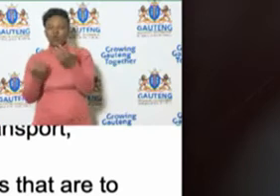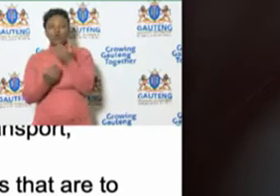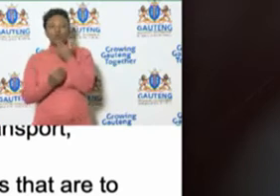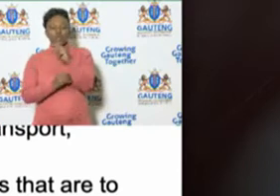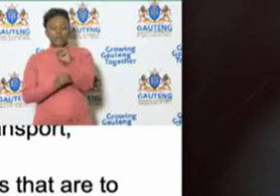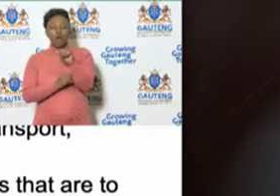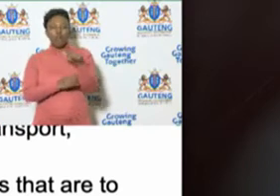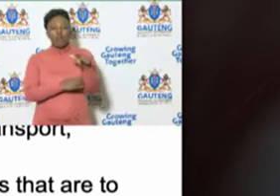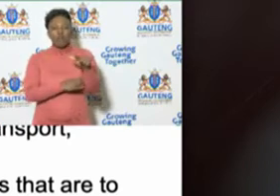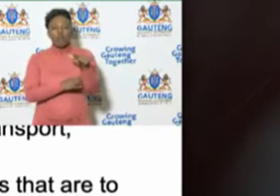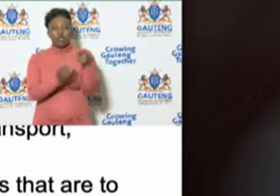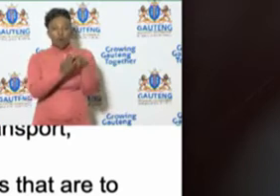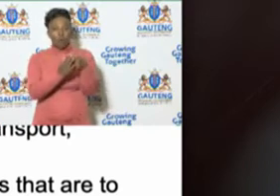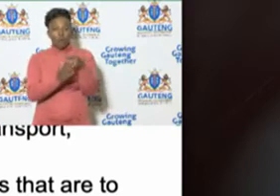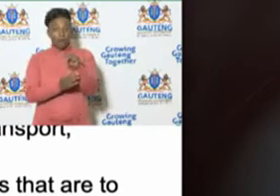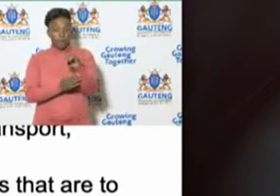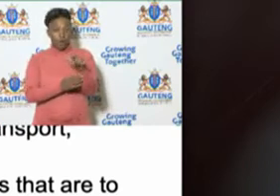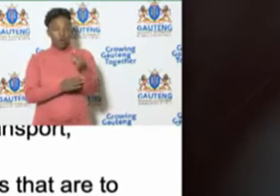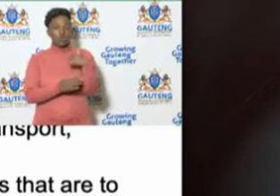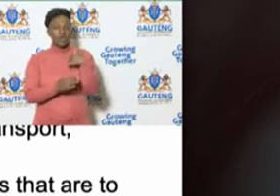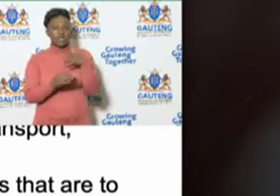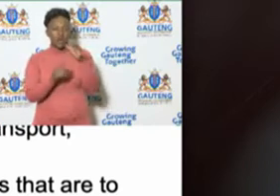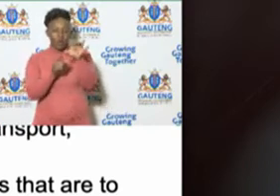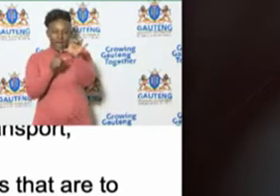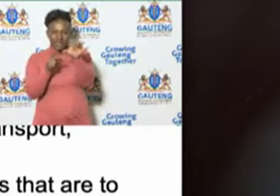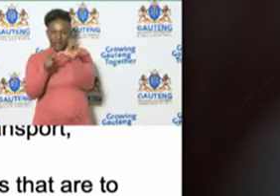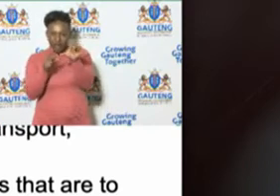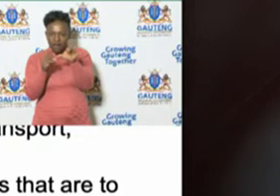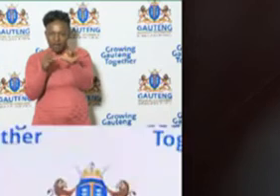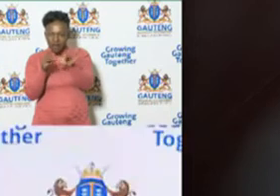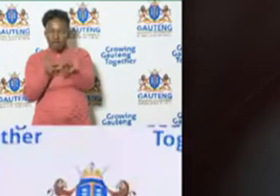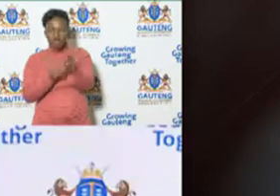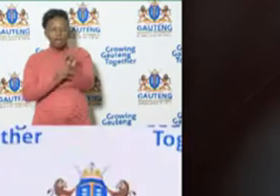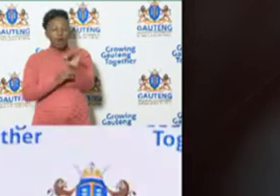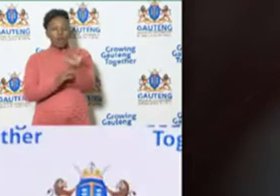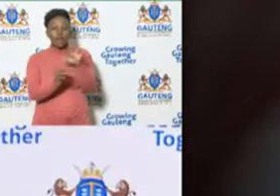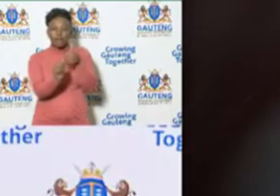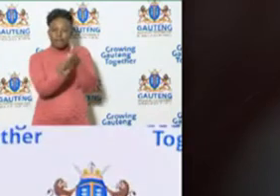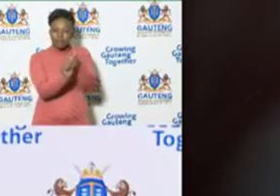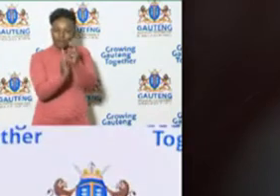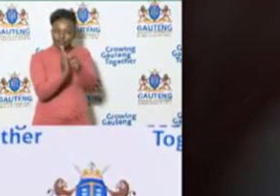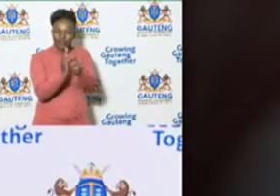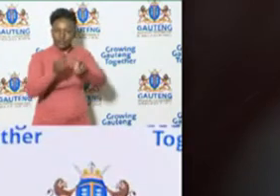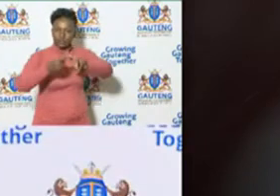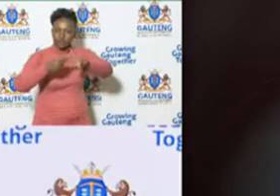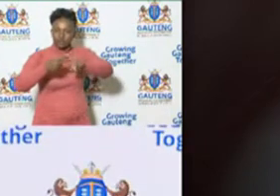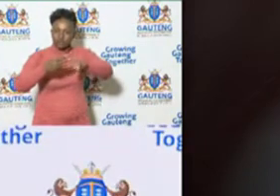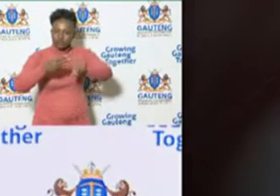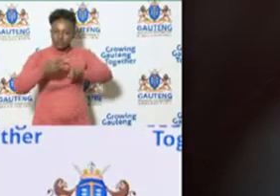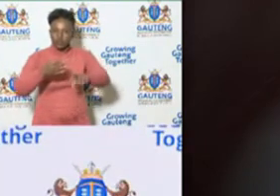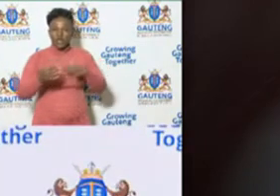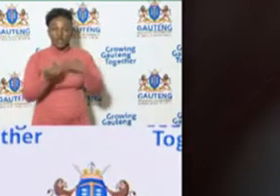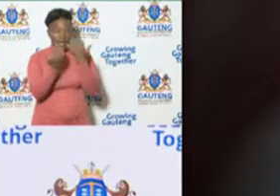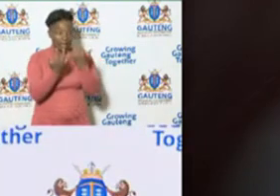are classifying the level of compliance of all the shopping malls, designating them as green. Green is